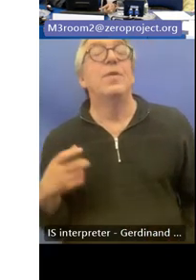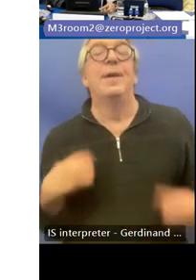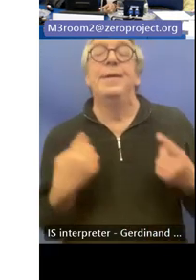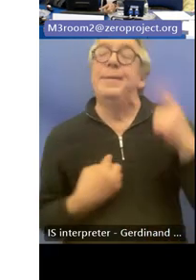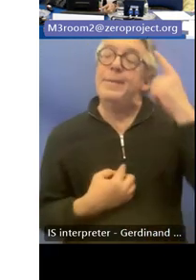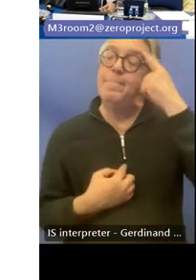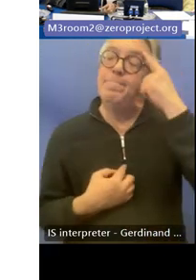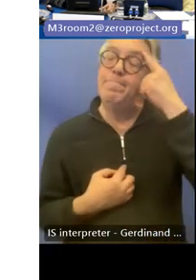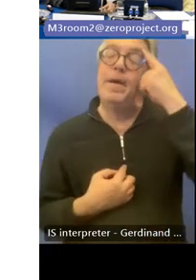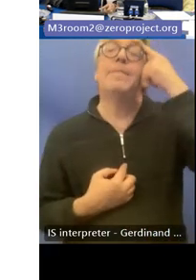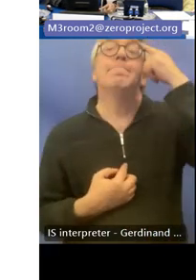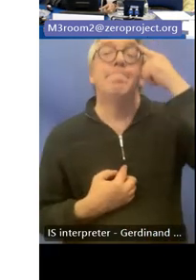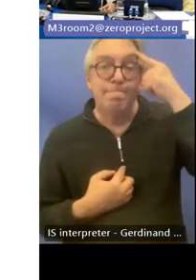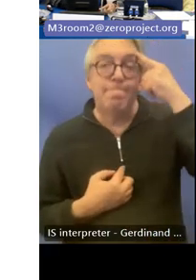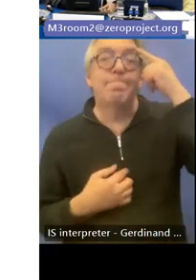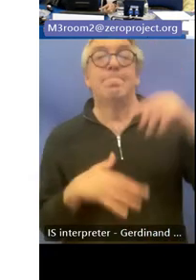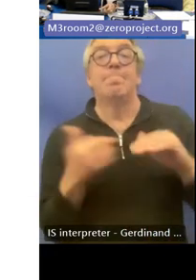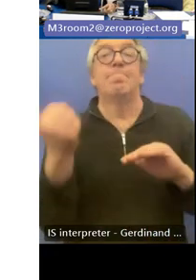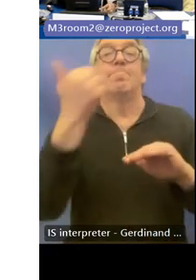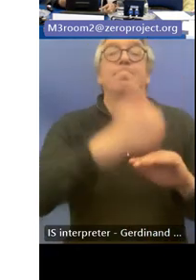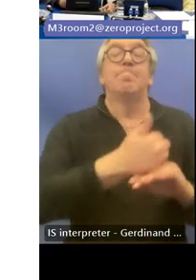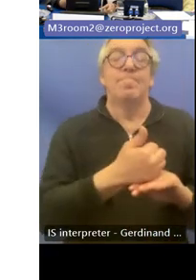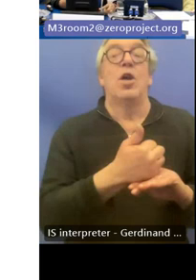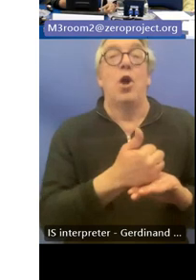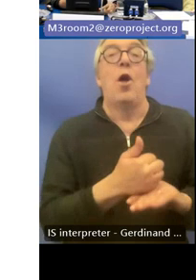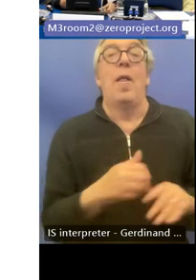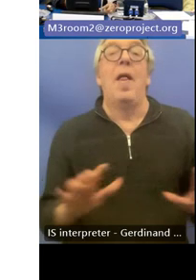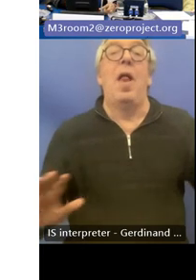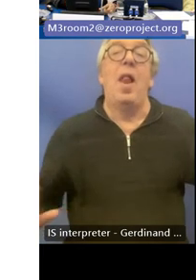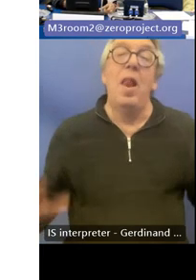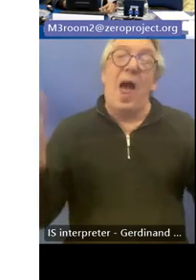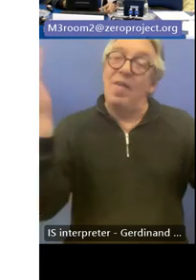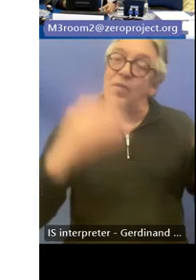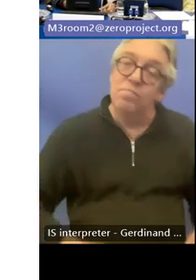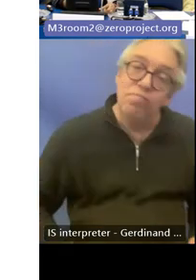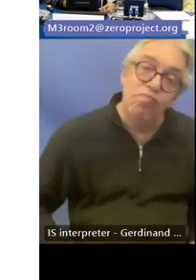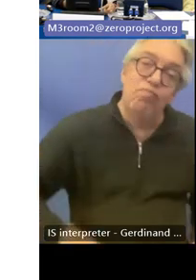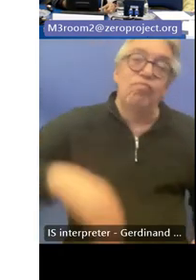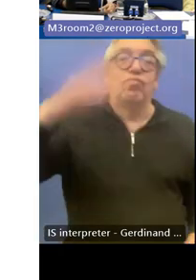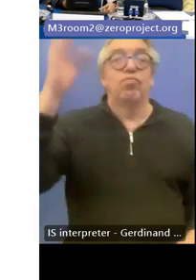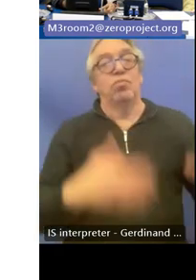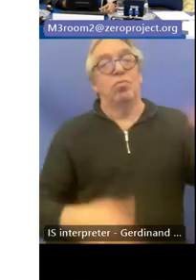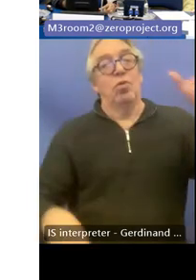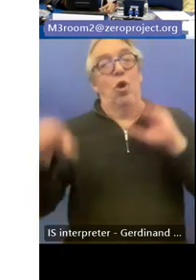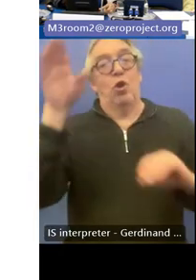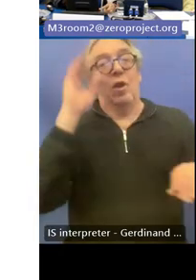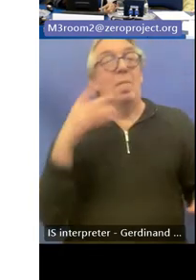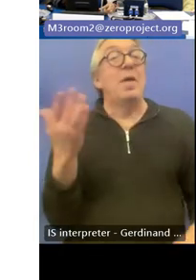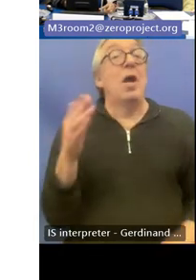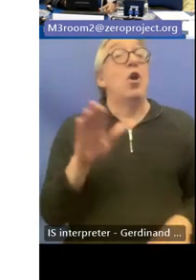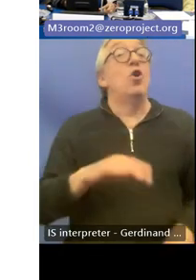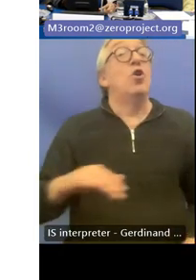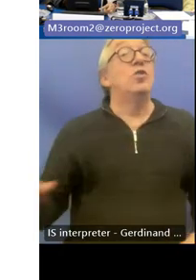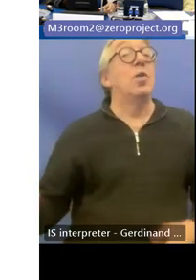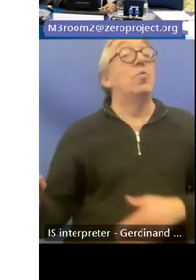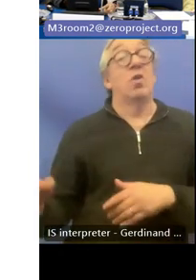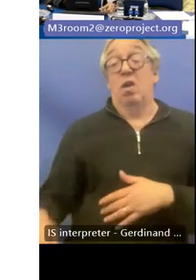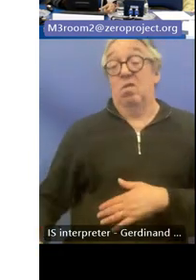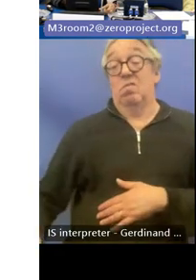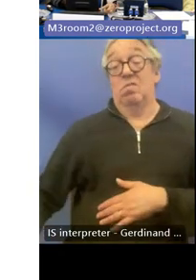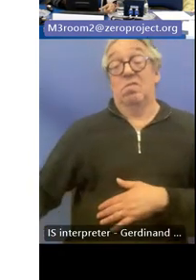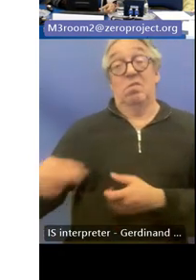children cannot really continue their education skill, we included their activities and daily living, life skill,